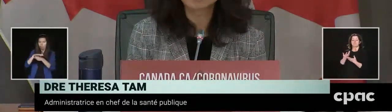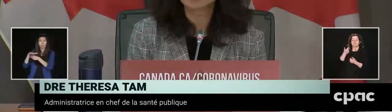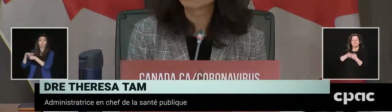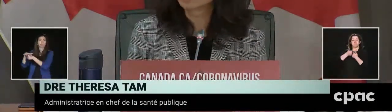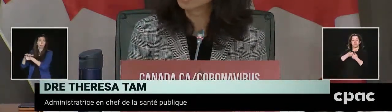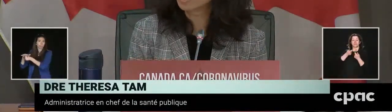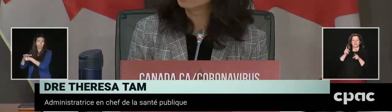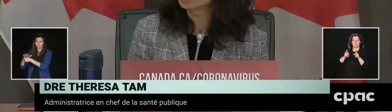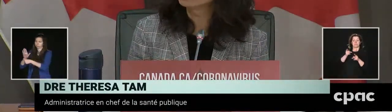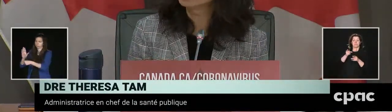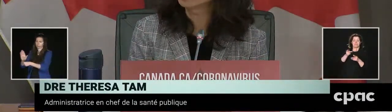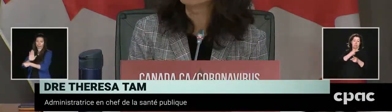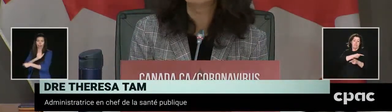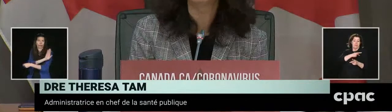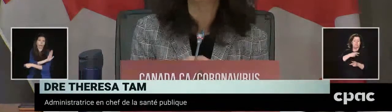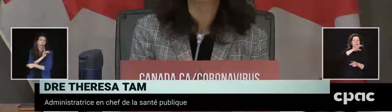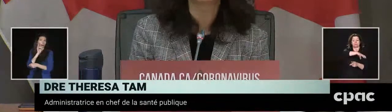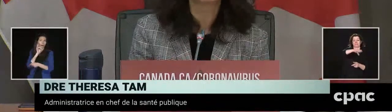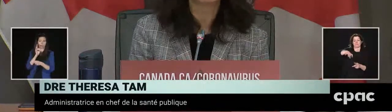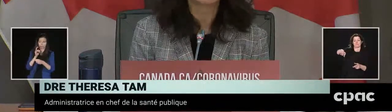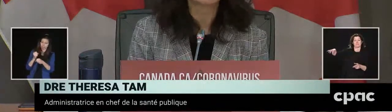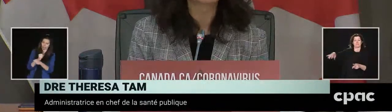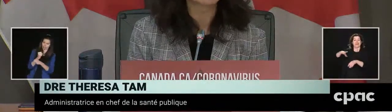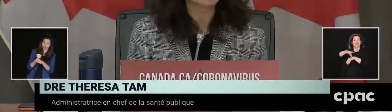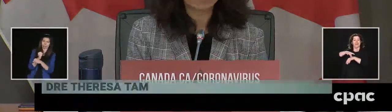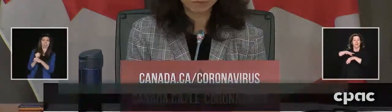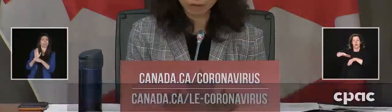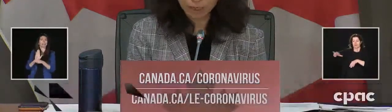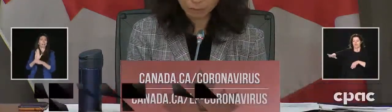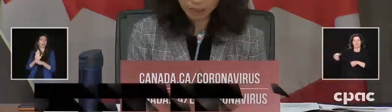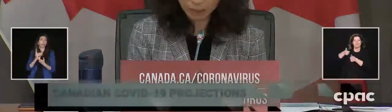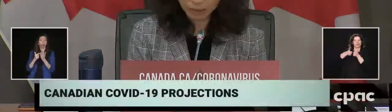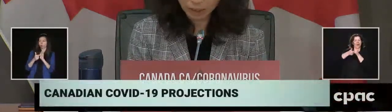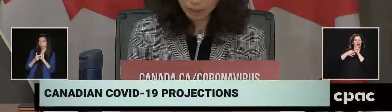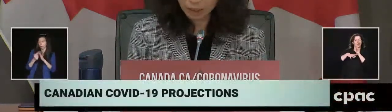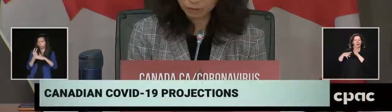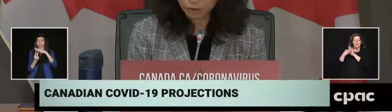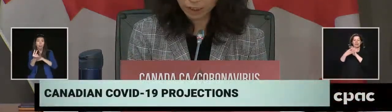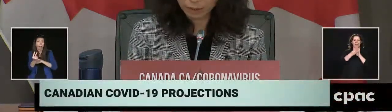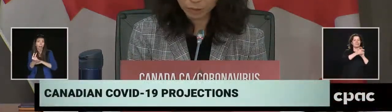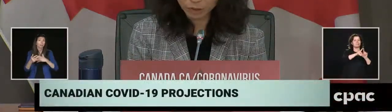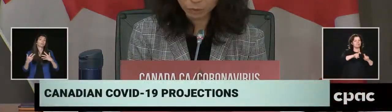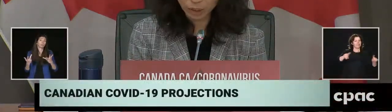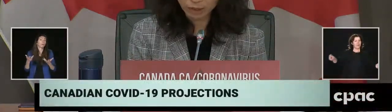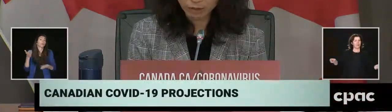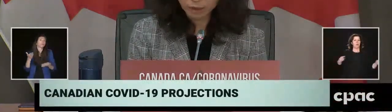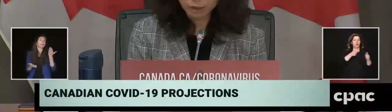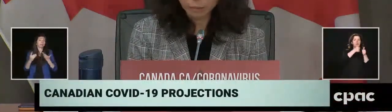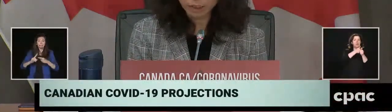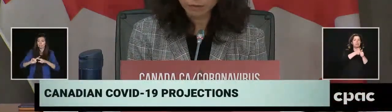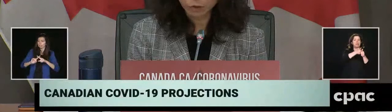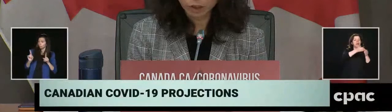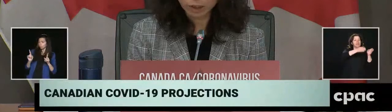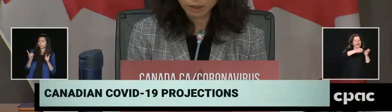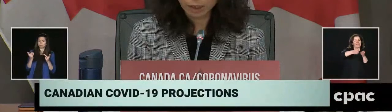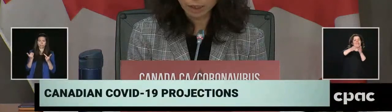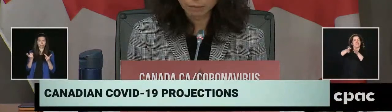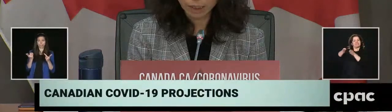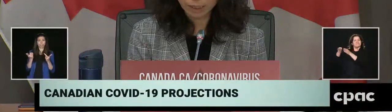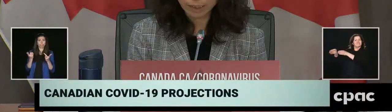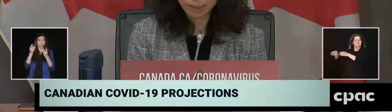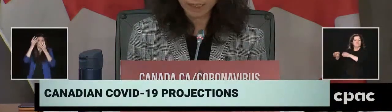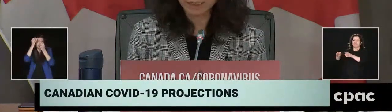And as I say, these are different scenarios, so they may be using slightly different parameters for their numbers as well. But of